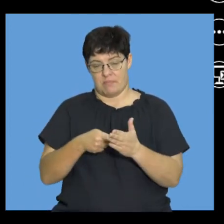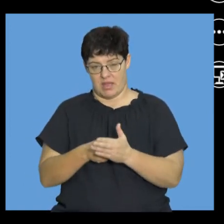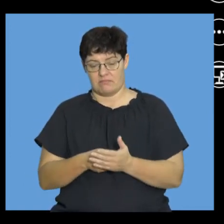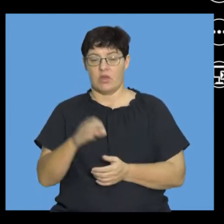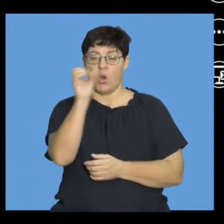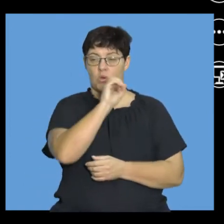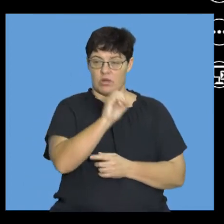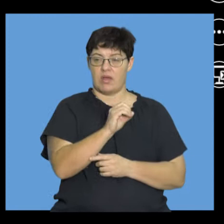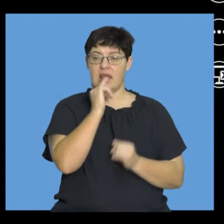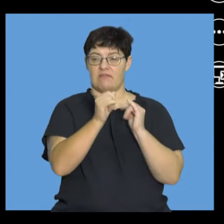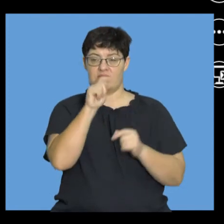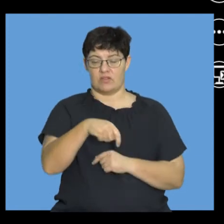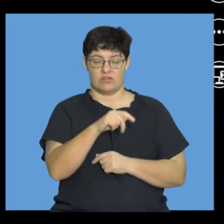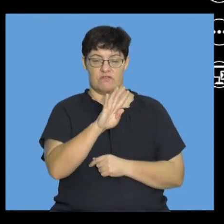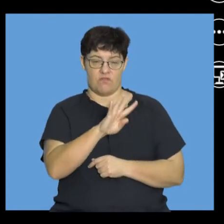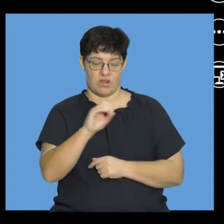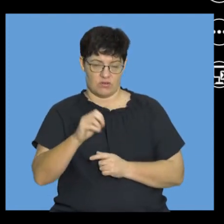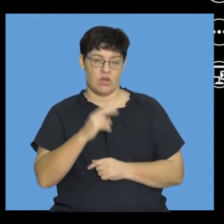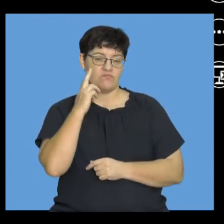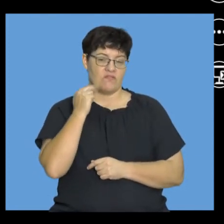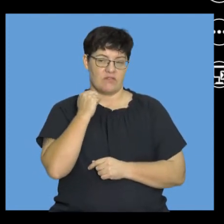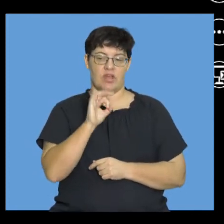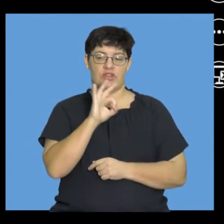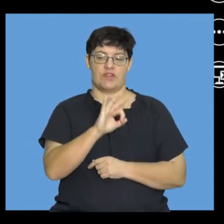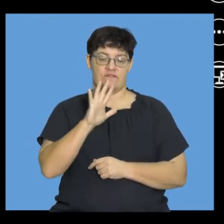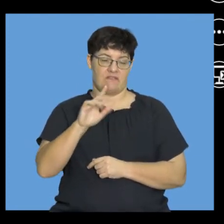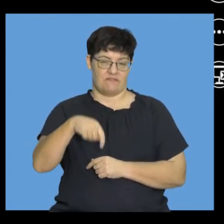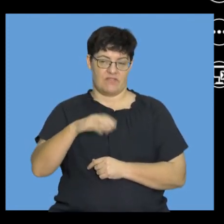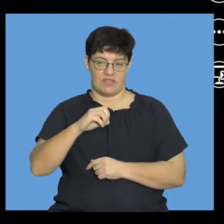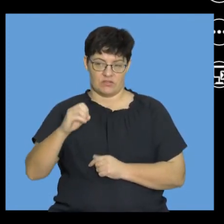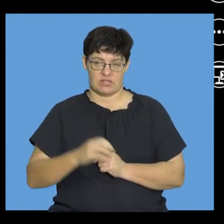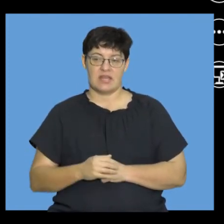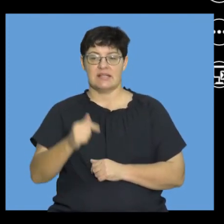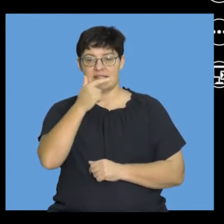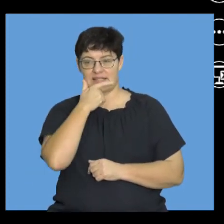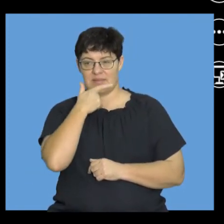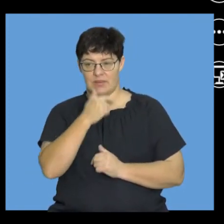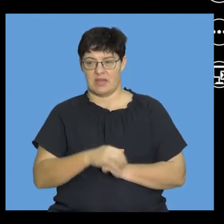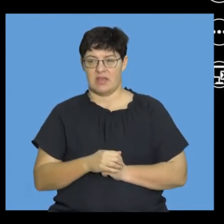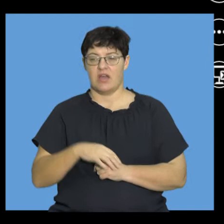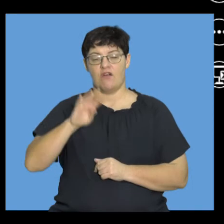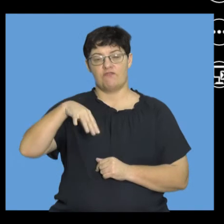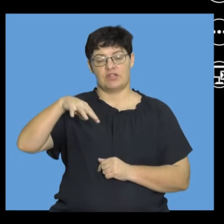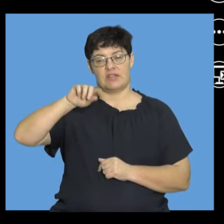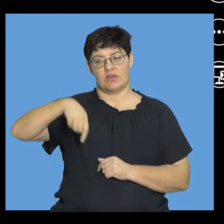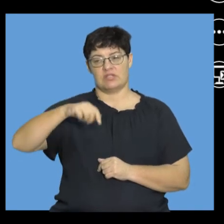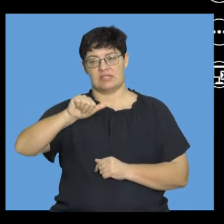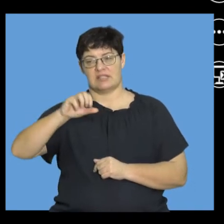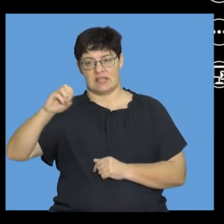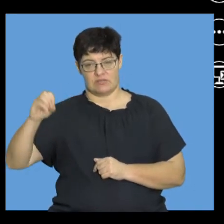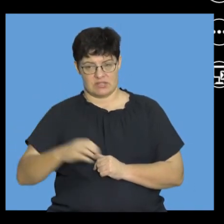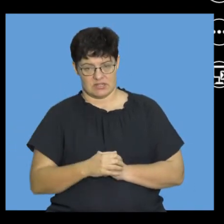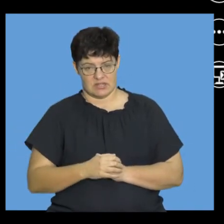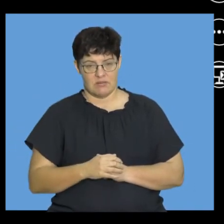11,400, November the 35,000, and December obviously the 14,600, which was the 20%